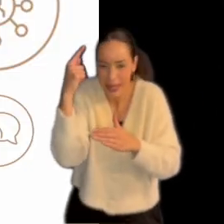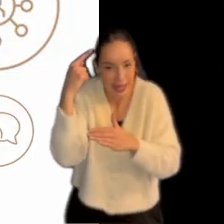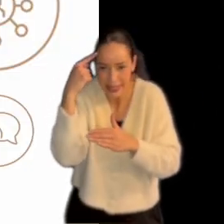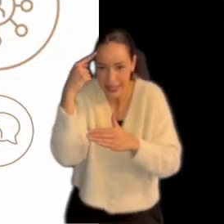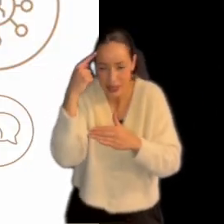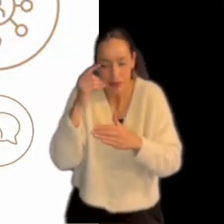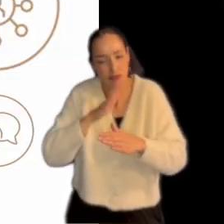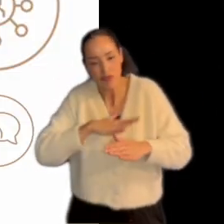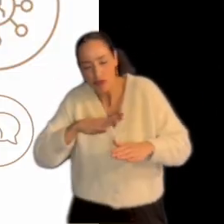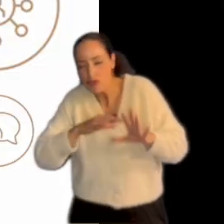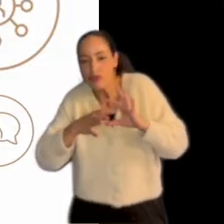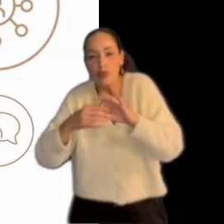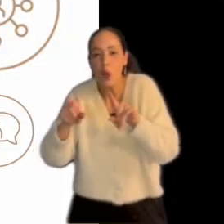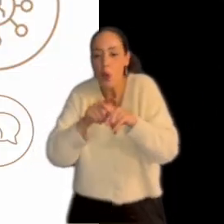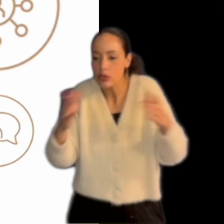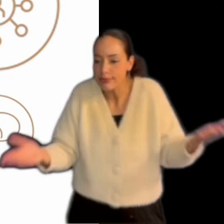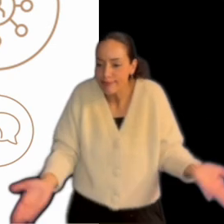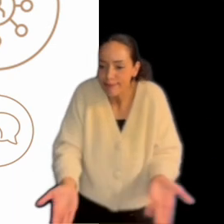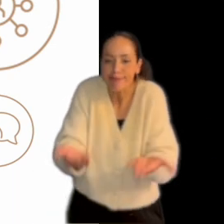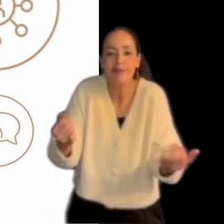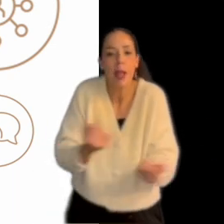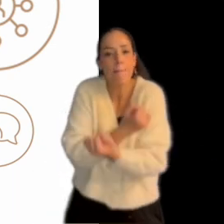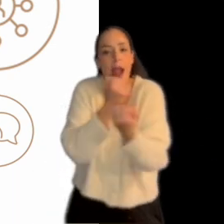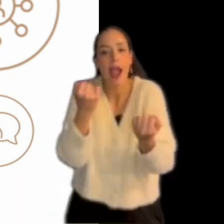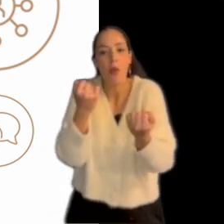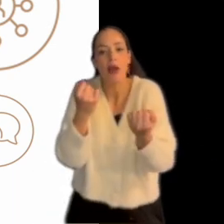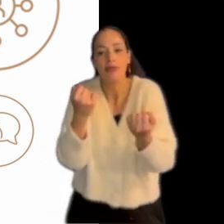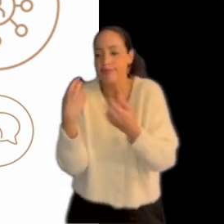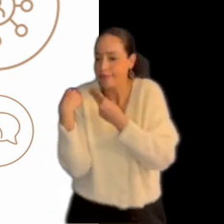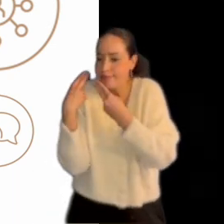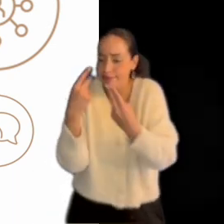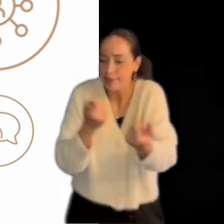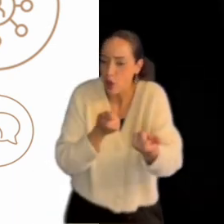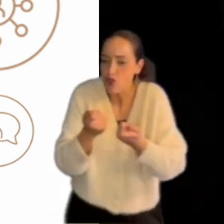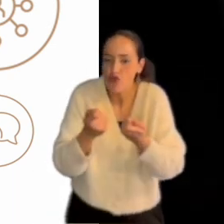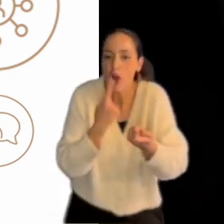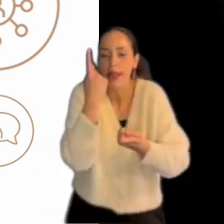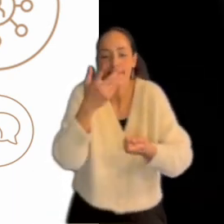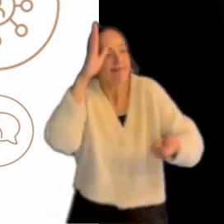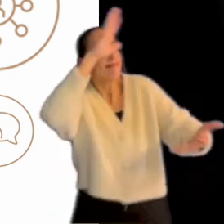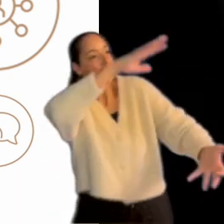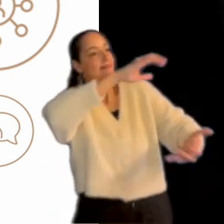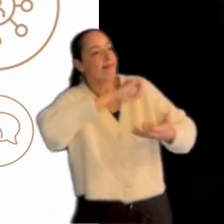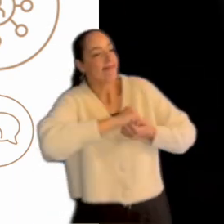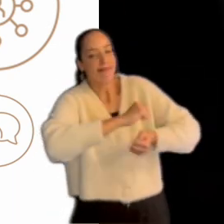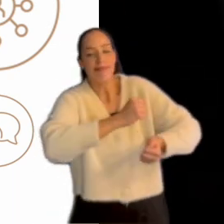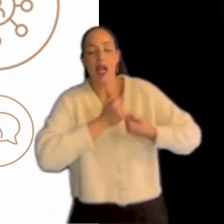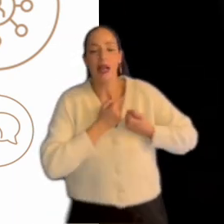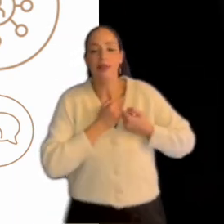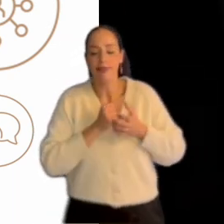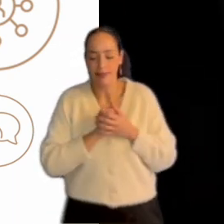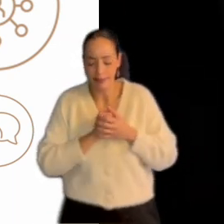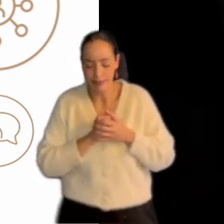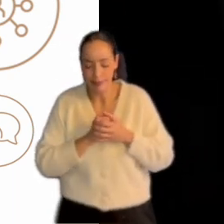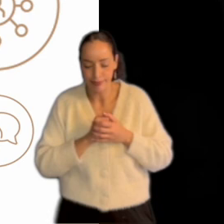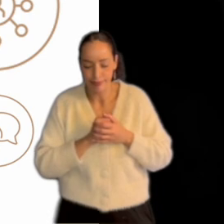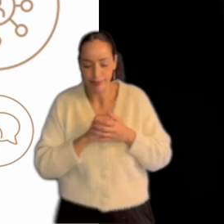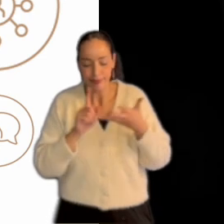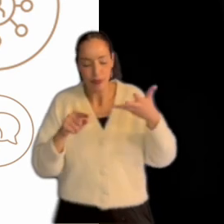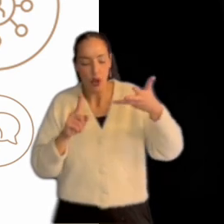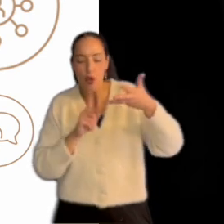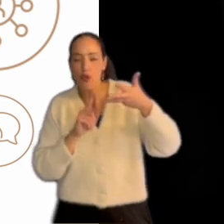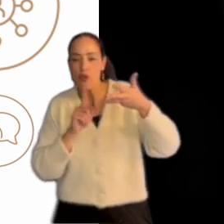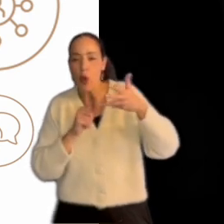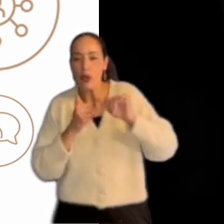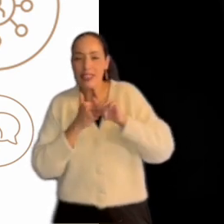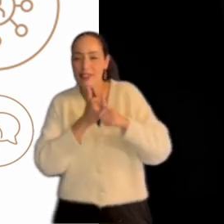with the name of the fourth intervention over the past 5 years. It refers to social support in recognition of its value, heavily influenced by the significance